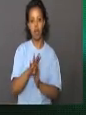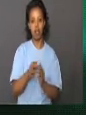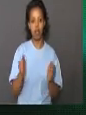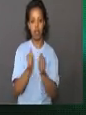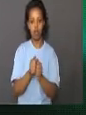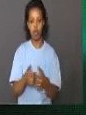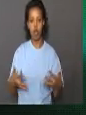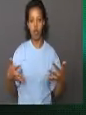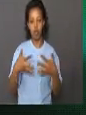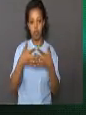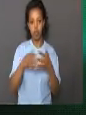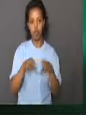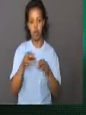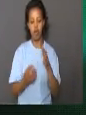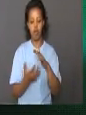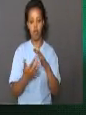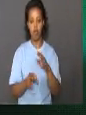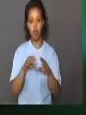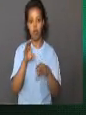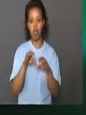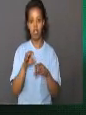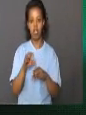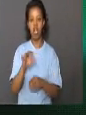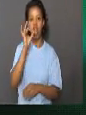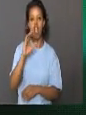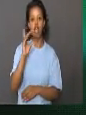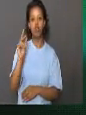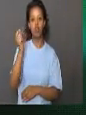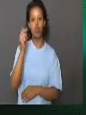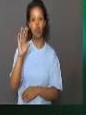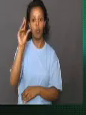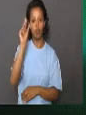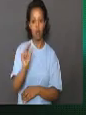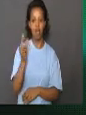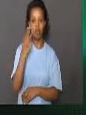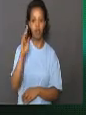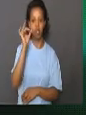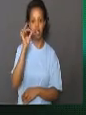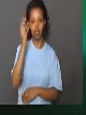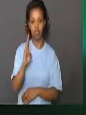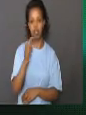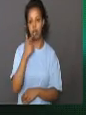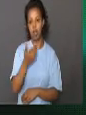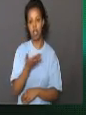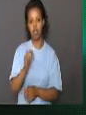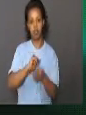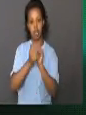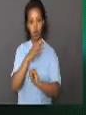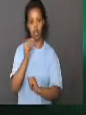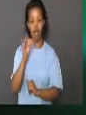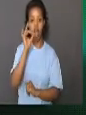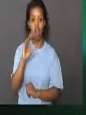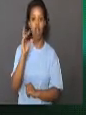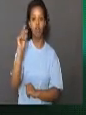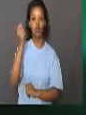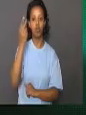as Lactobacillus bulgaricus. The lactose is converted